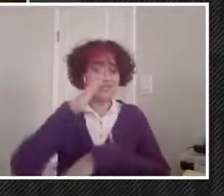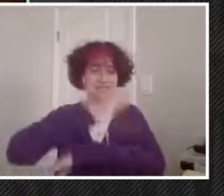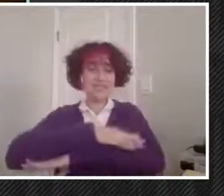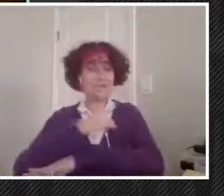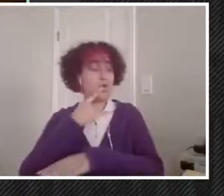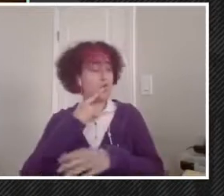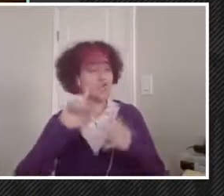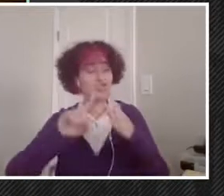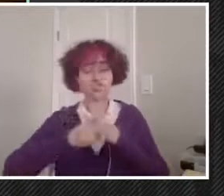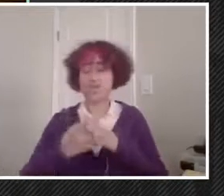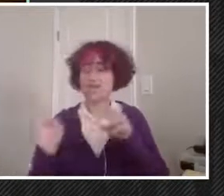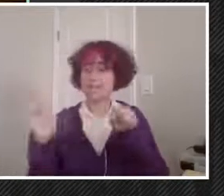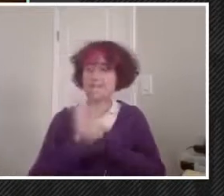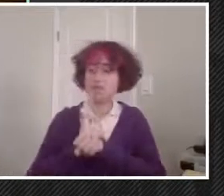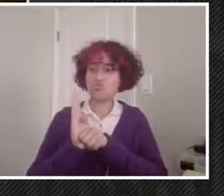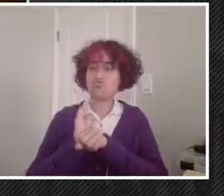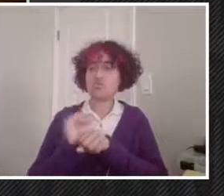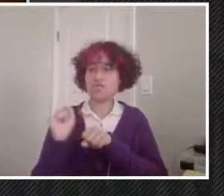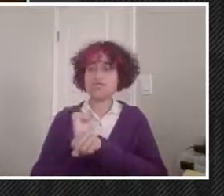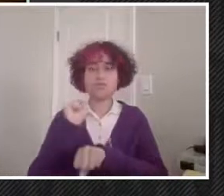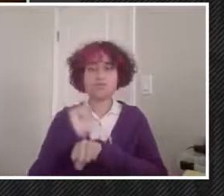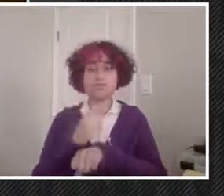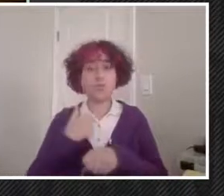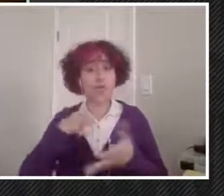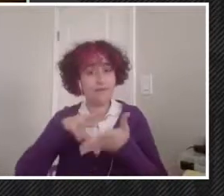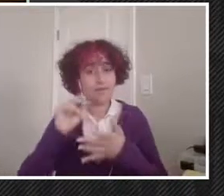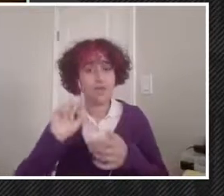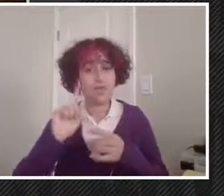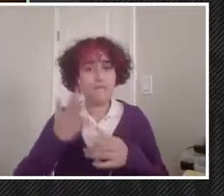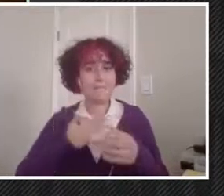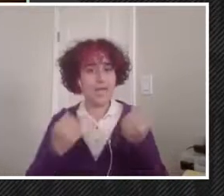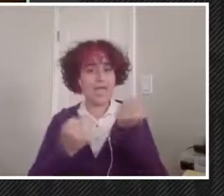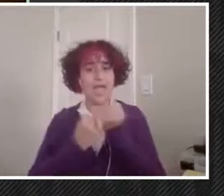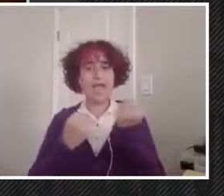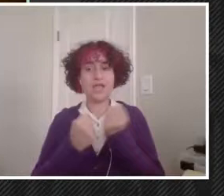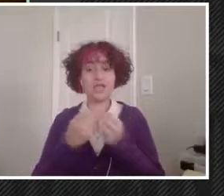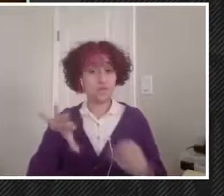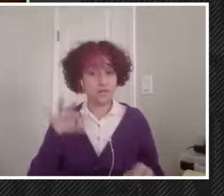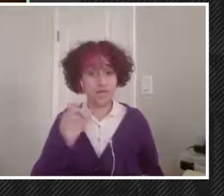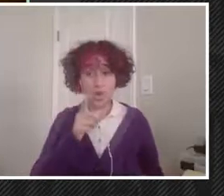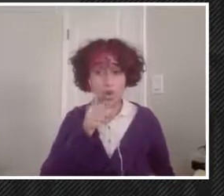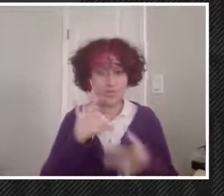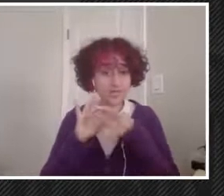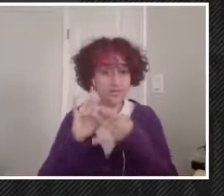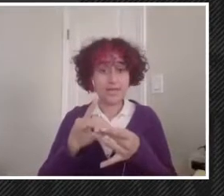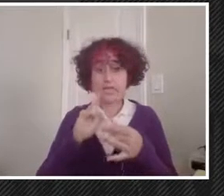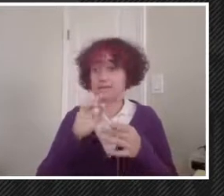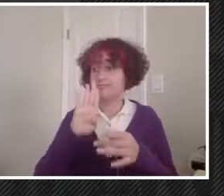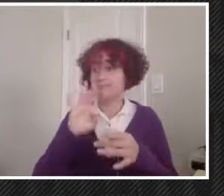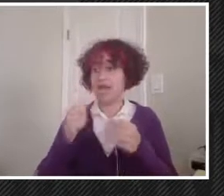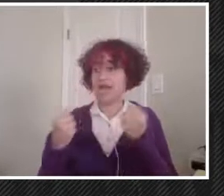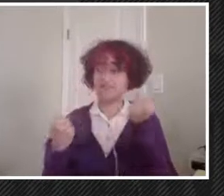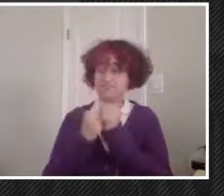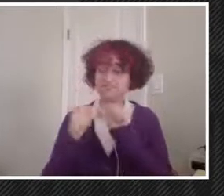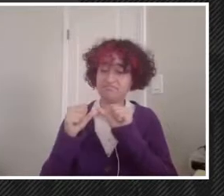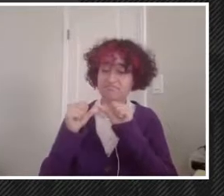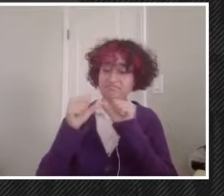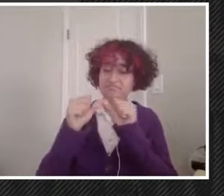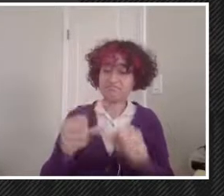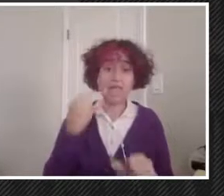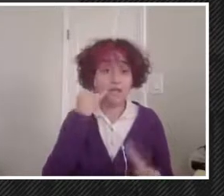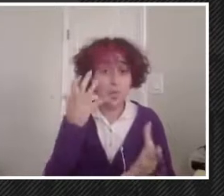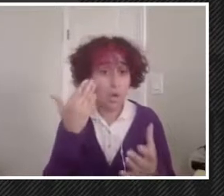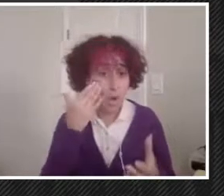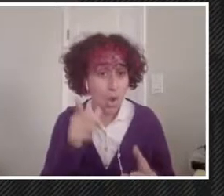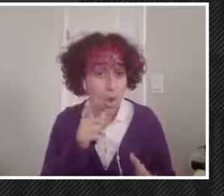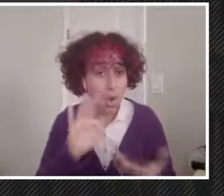business. What I've learned through my advocacy is, you will find out who's committed by continuing to show up. If you ever want to know who in the community is about